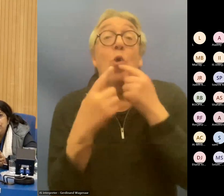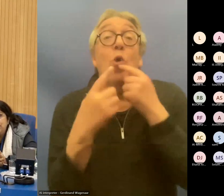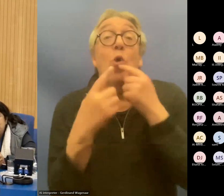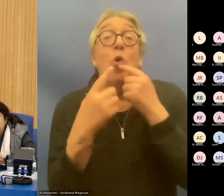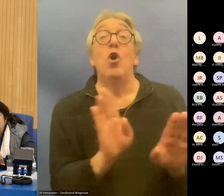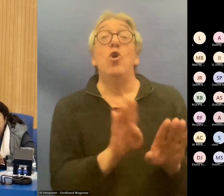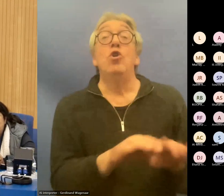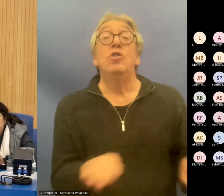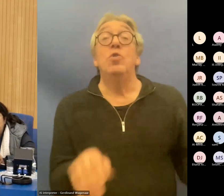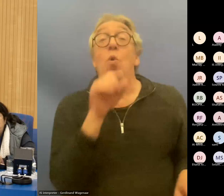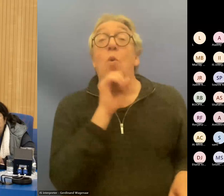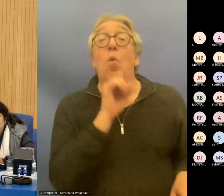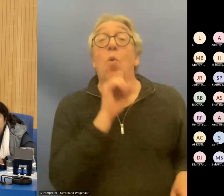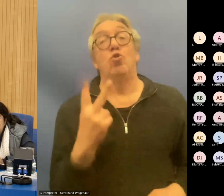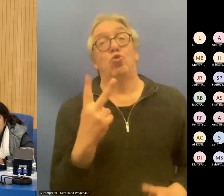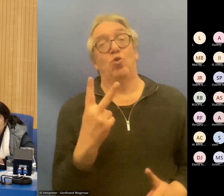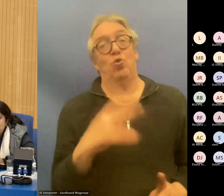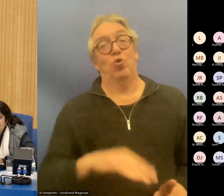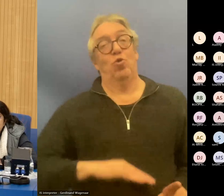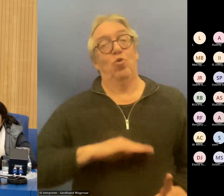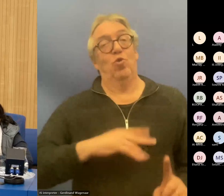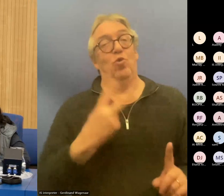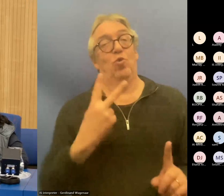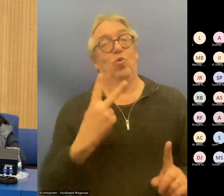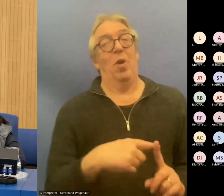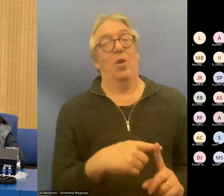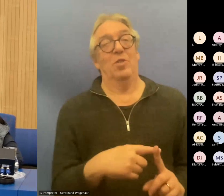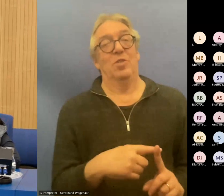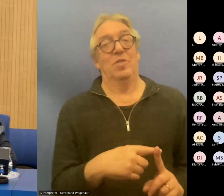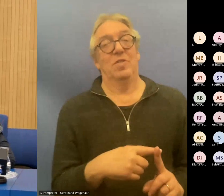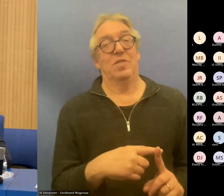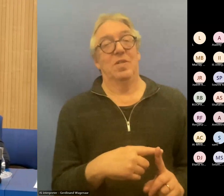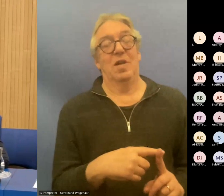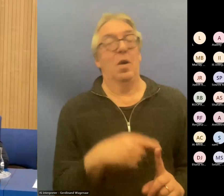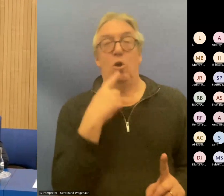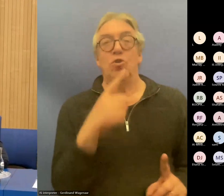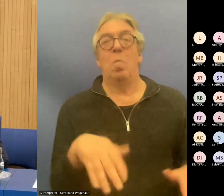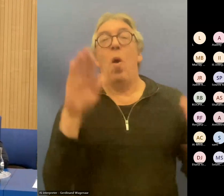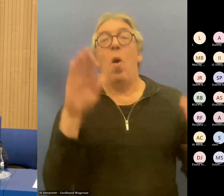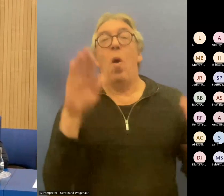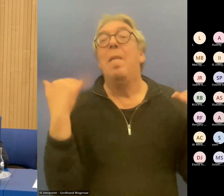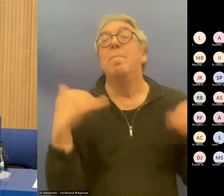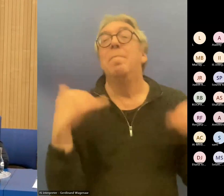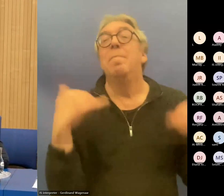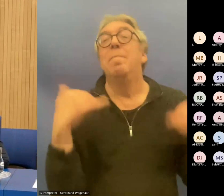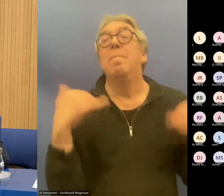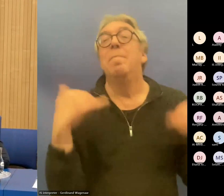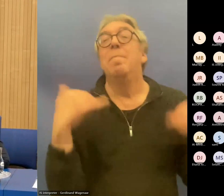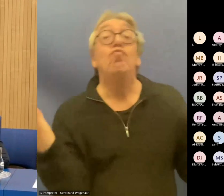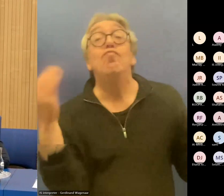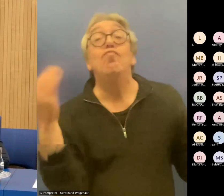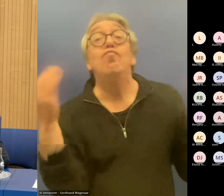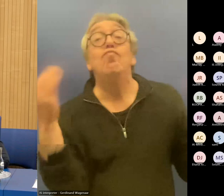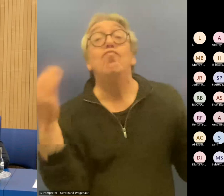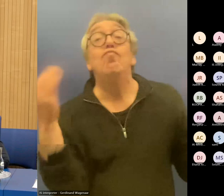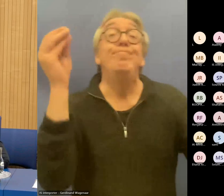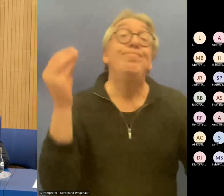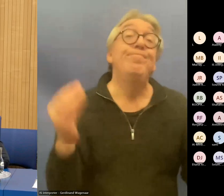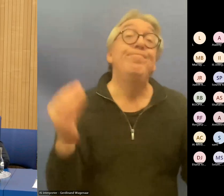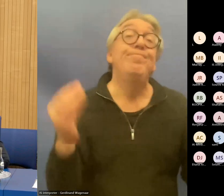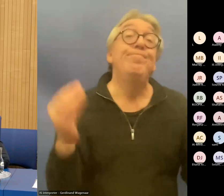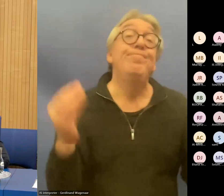plus normal education. We are saying it's a play group education. So there is some area